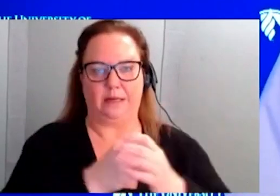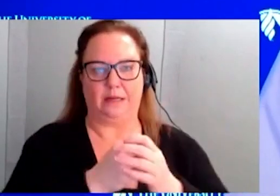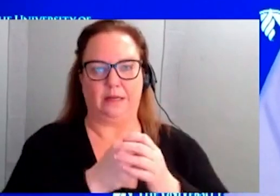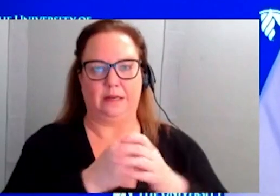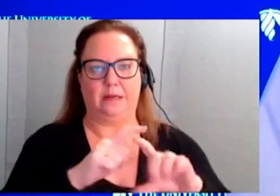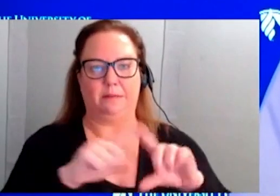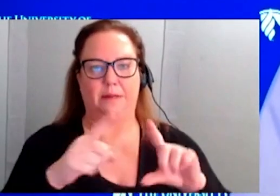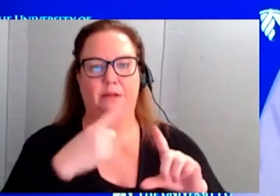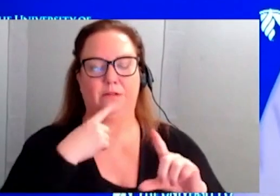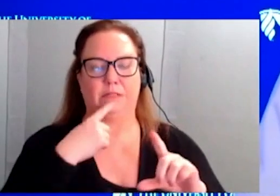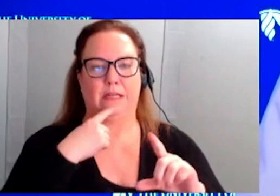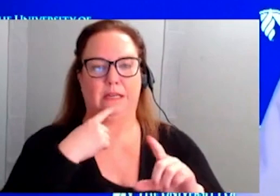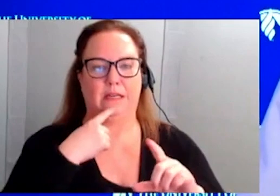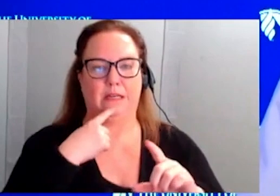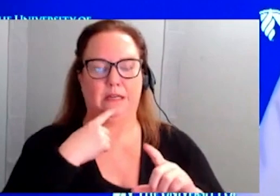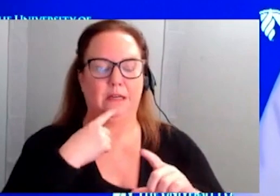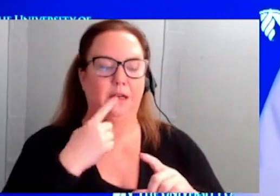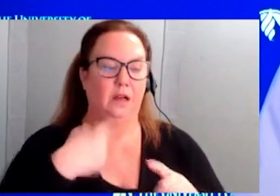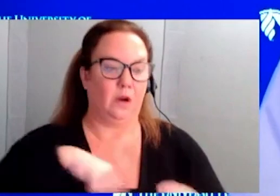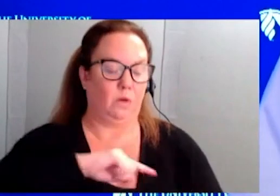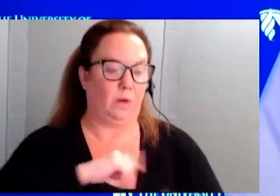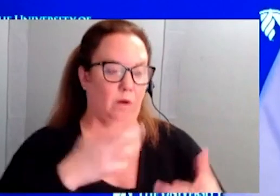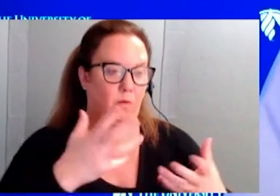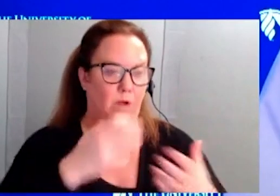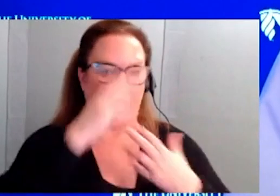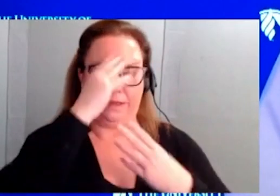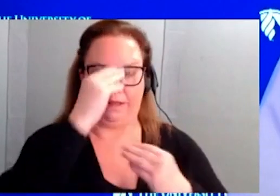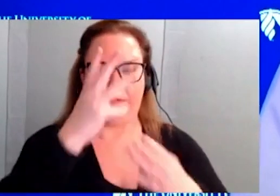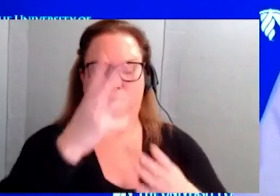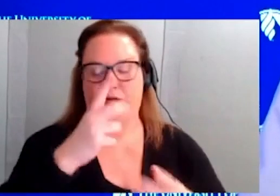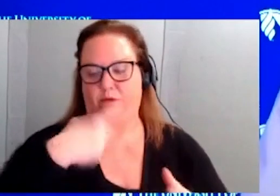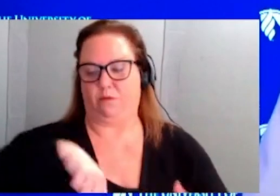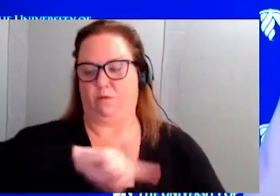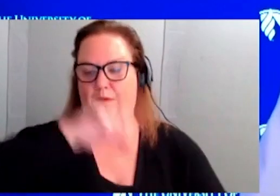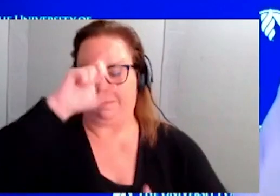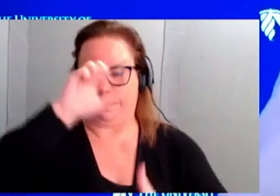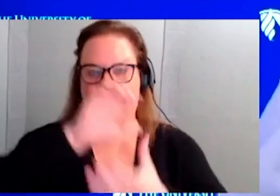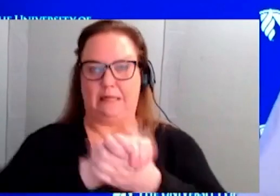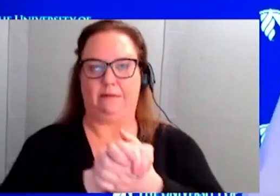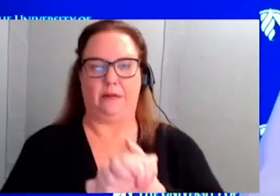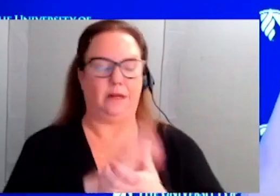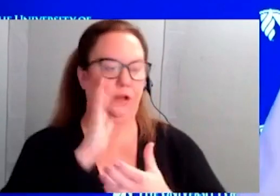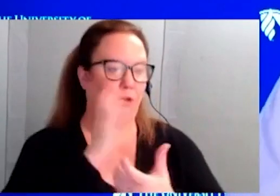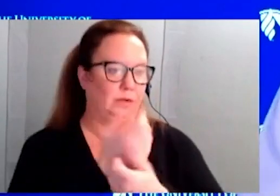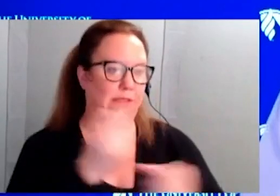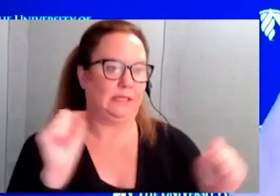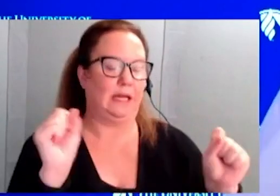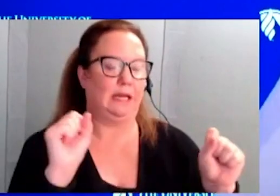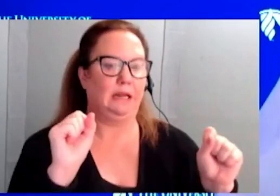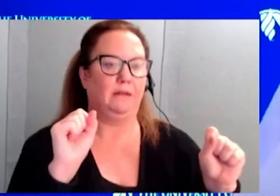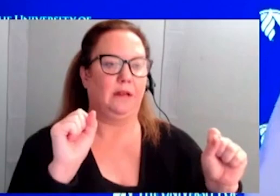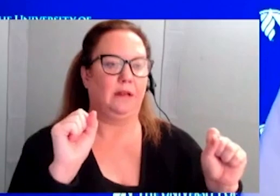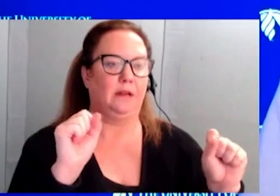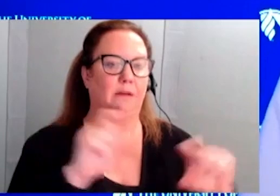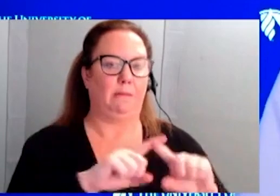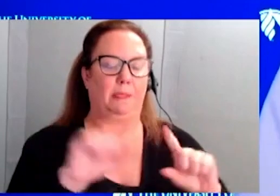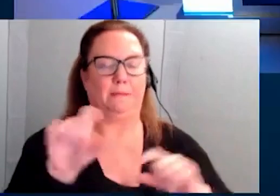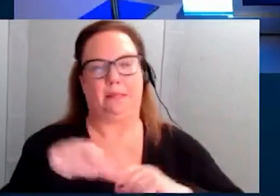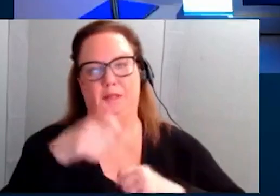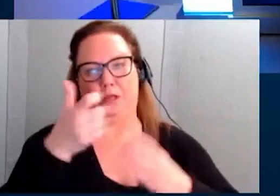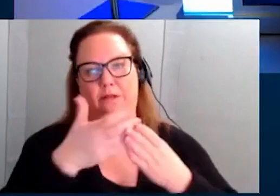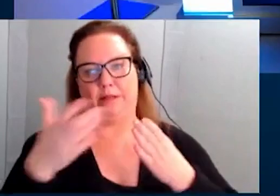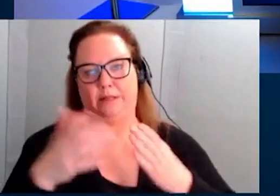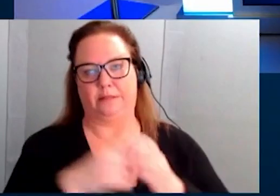said, yeah, I mean, we wanted the data. We all believed and knew it was safe. It was just a matter of those other things, for sure.